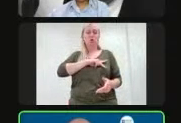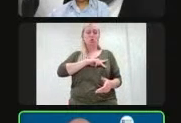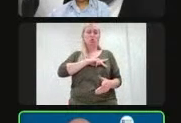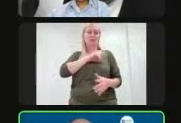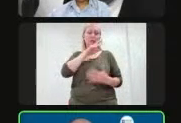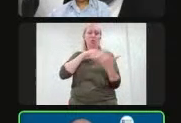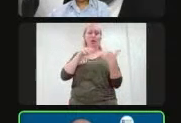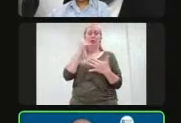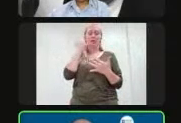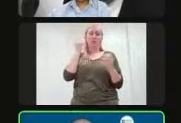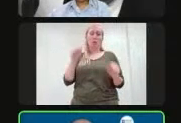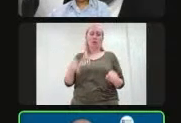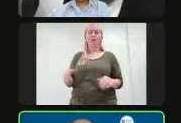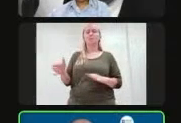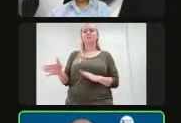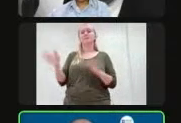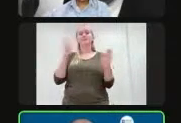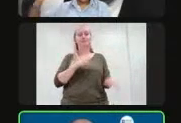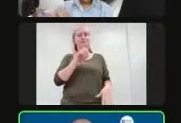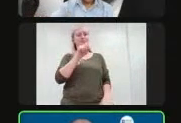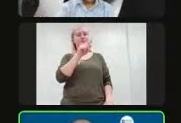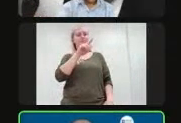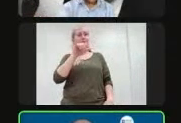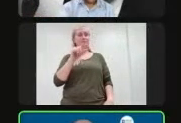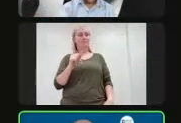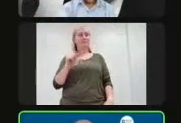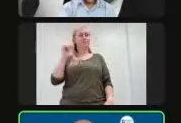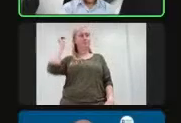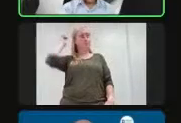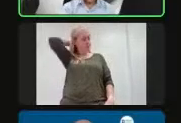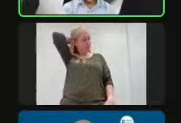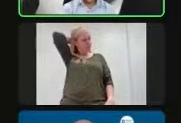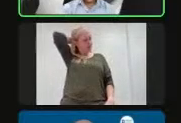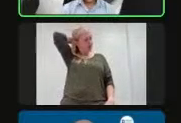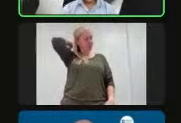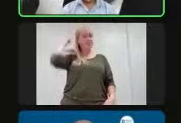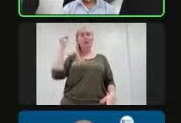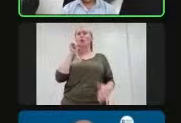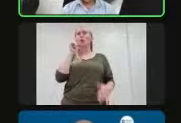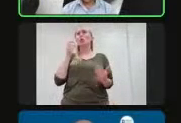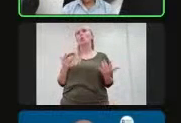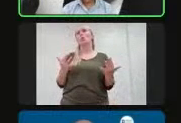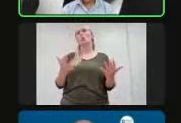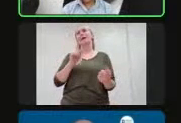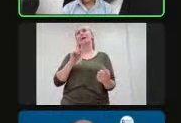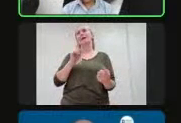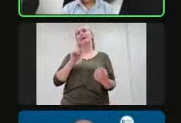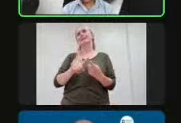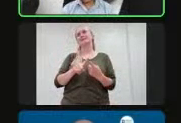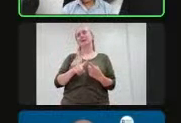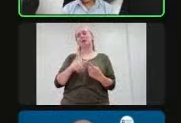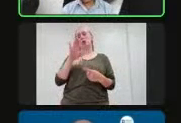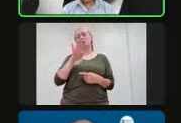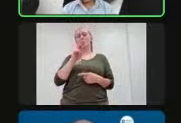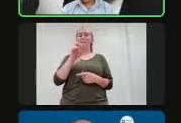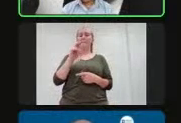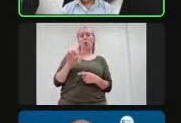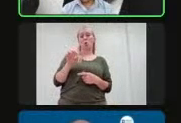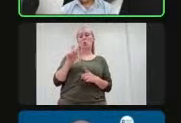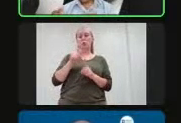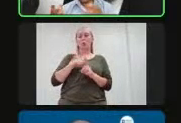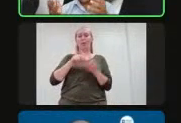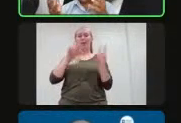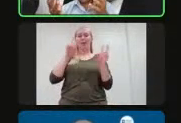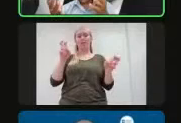can. Satya. You know, don't wait till there is a bone to pick with each other. You